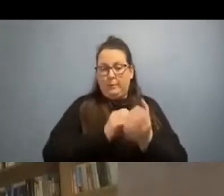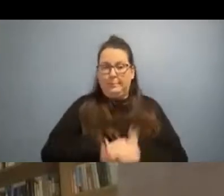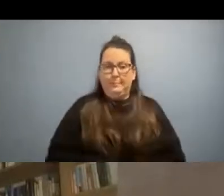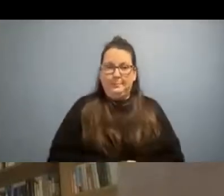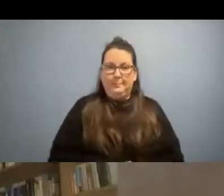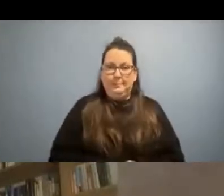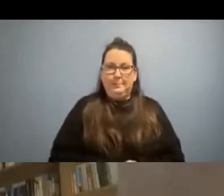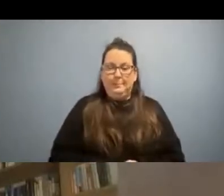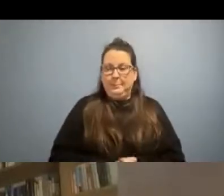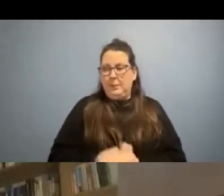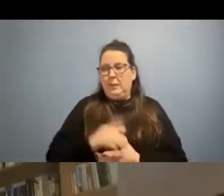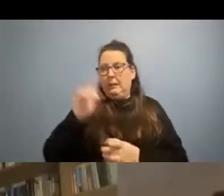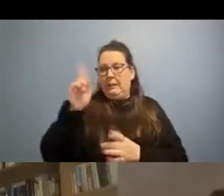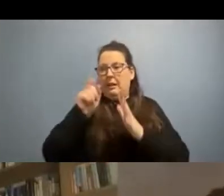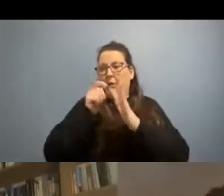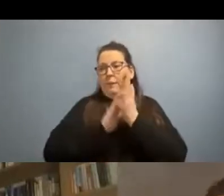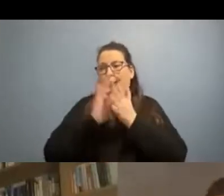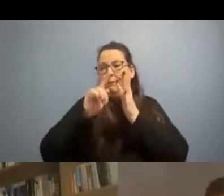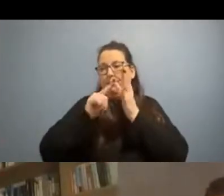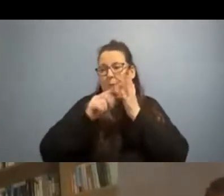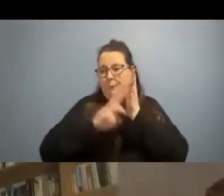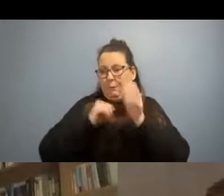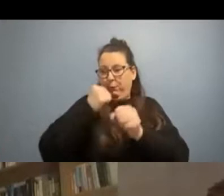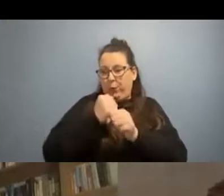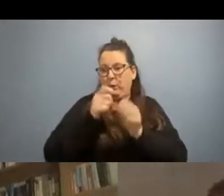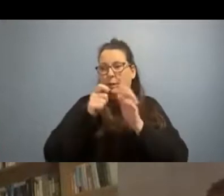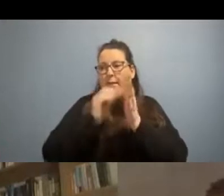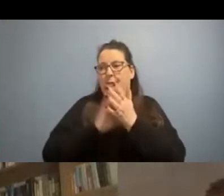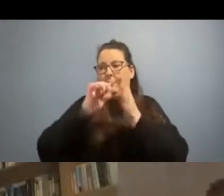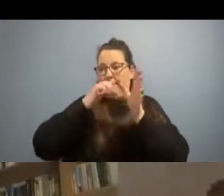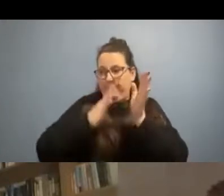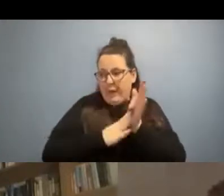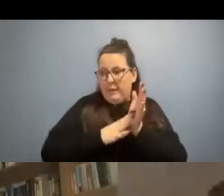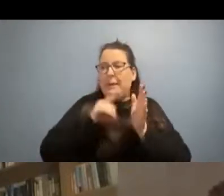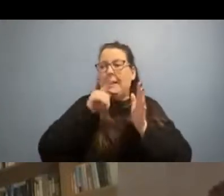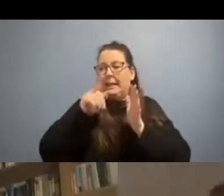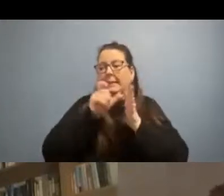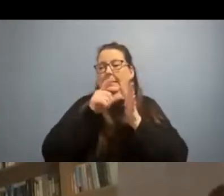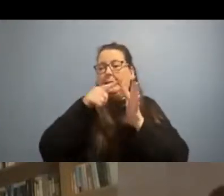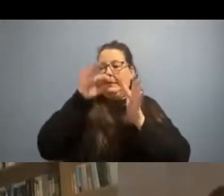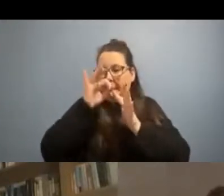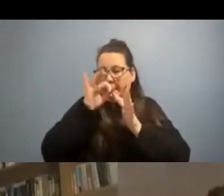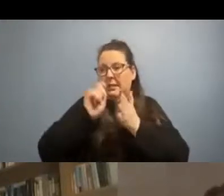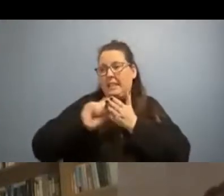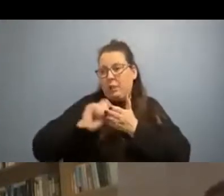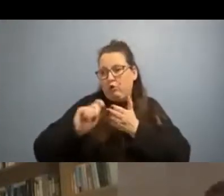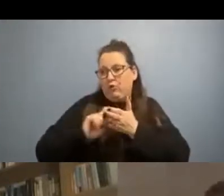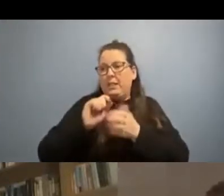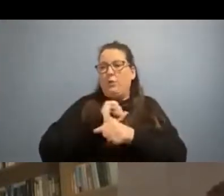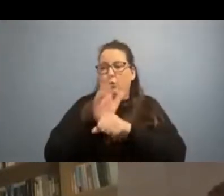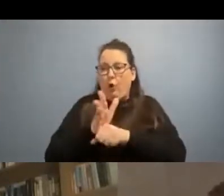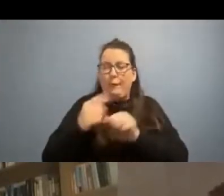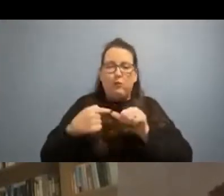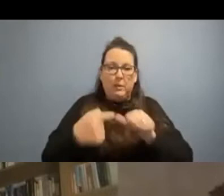to Fung Pham. Fung is the Deputy Secretary for COVID-19 Response for the Department of Health. Welcome, Fung.